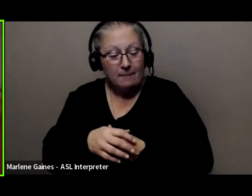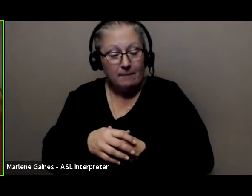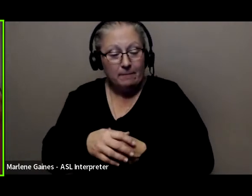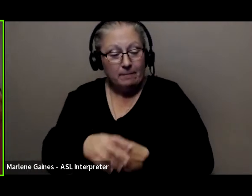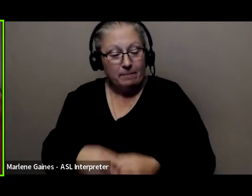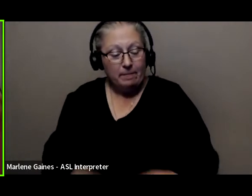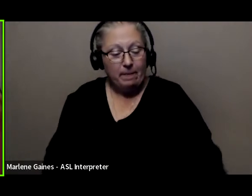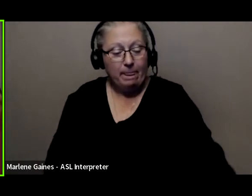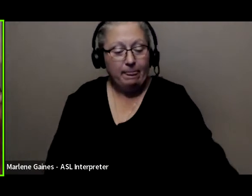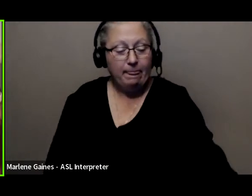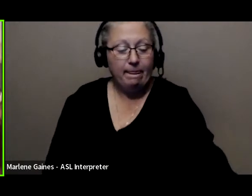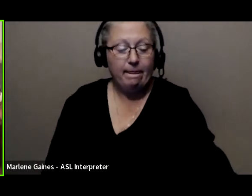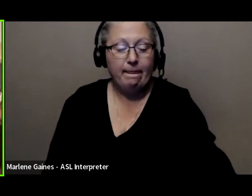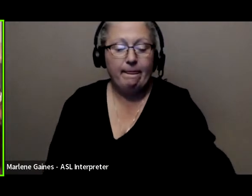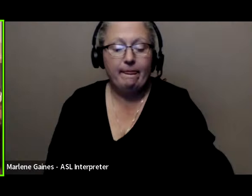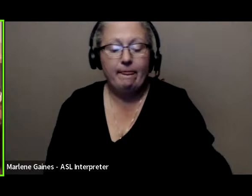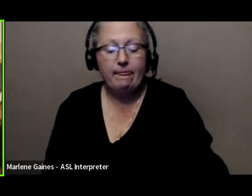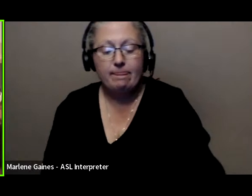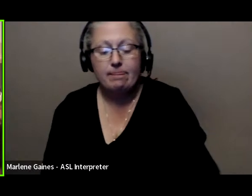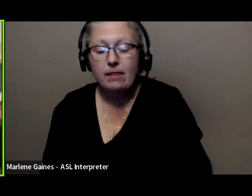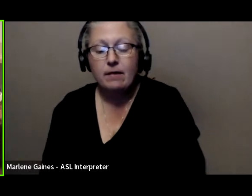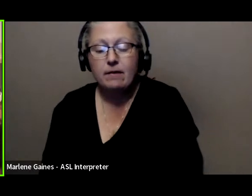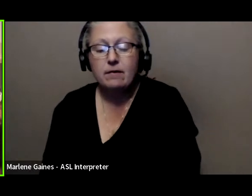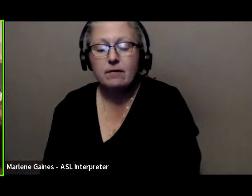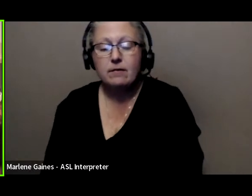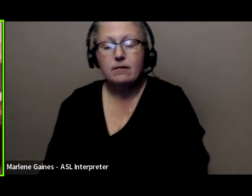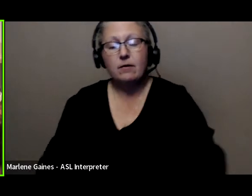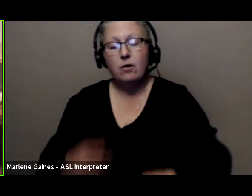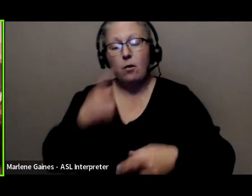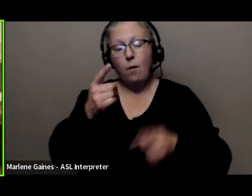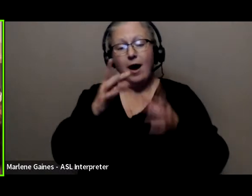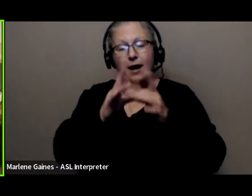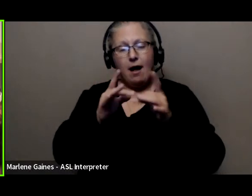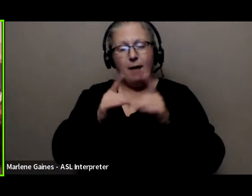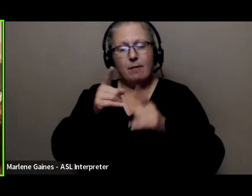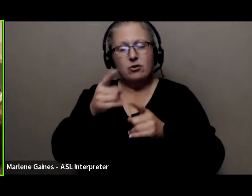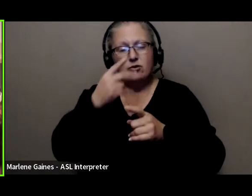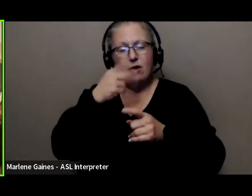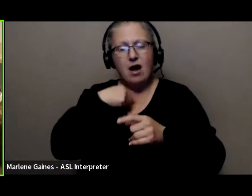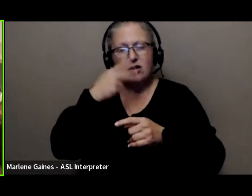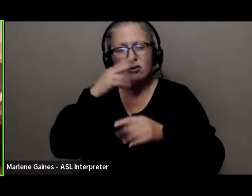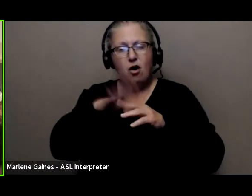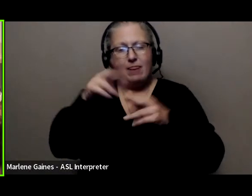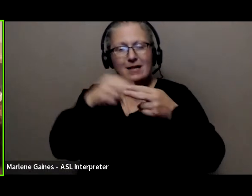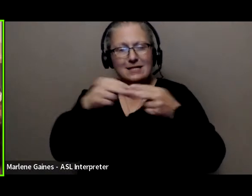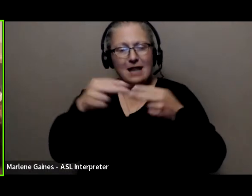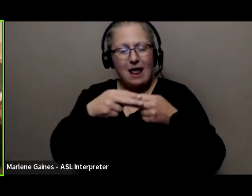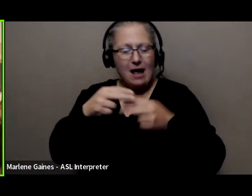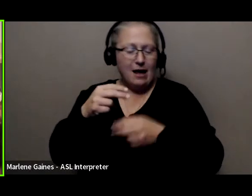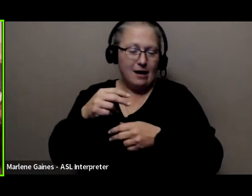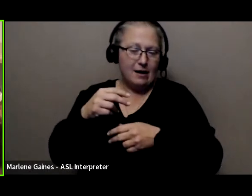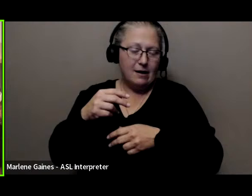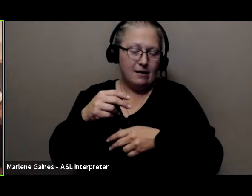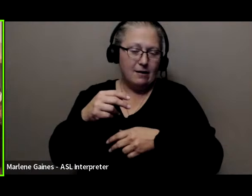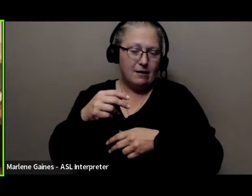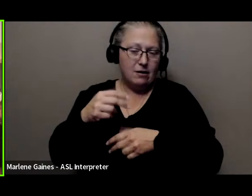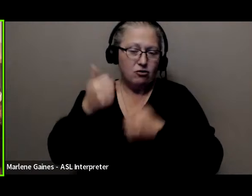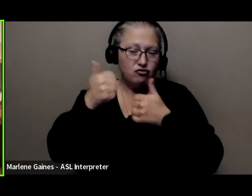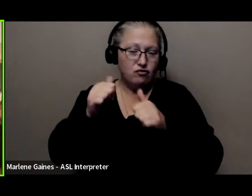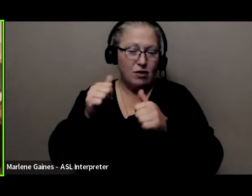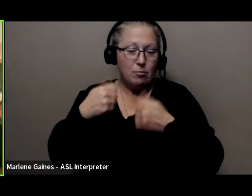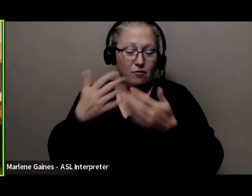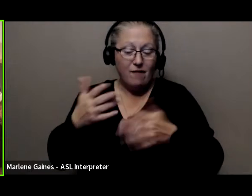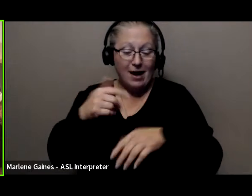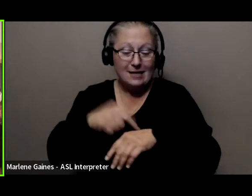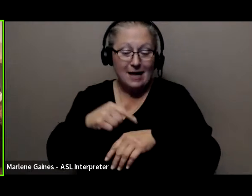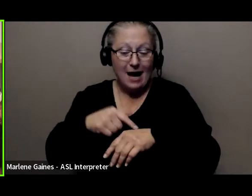Okay. So, one of the comments I think that you had on the slides were trying to provide